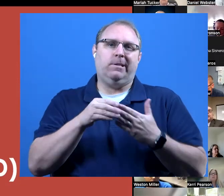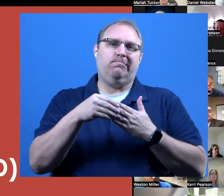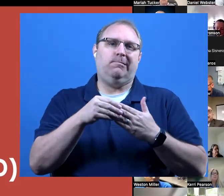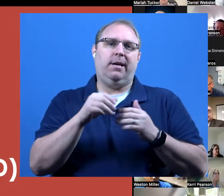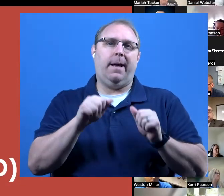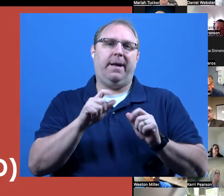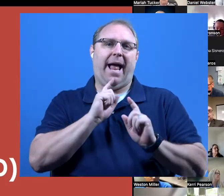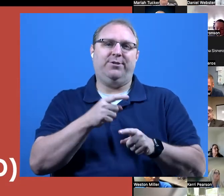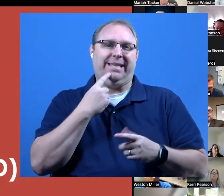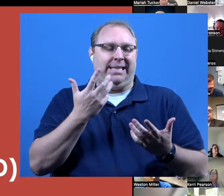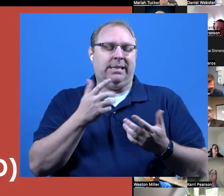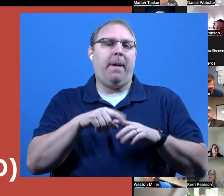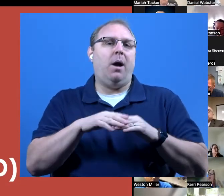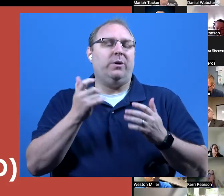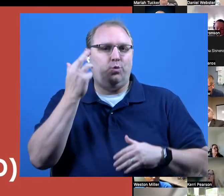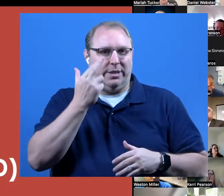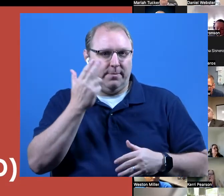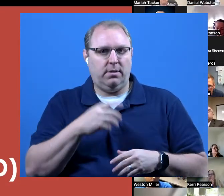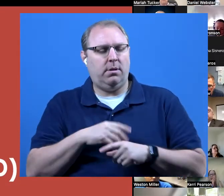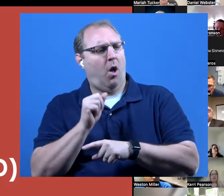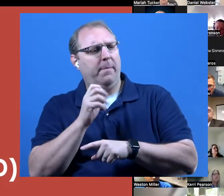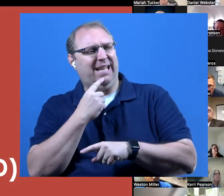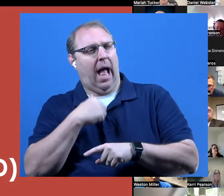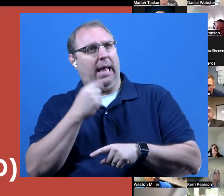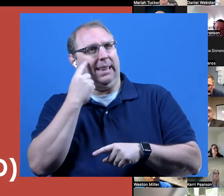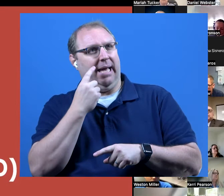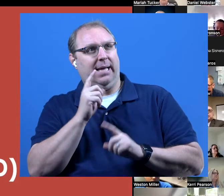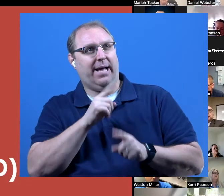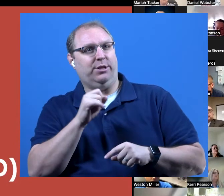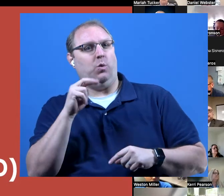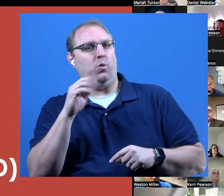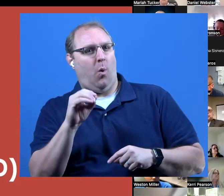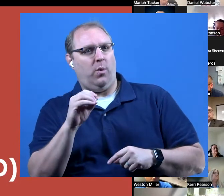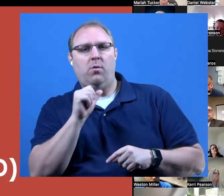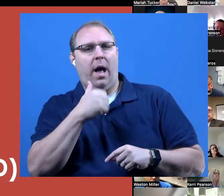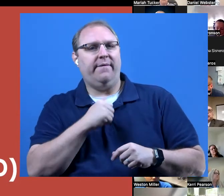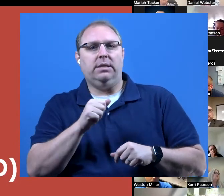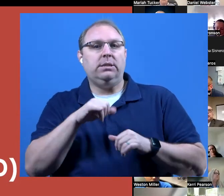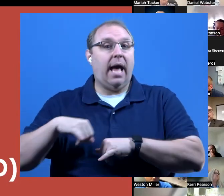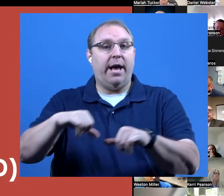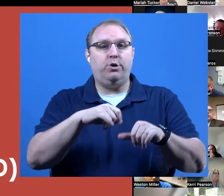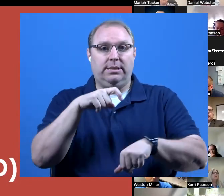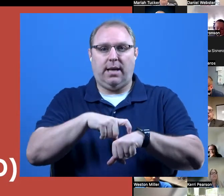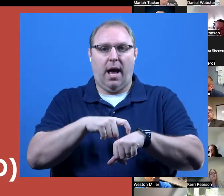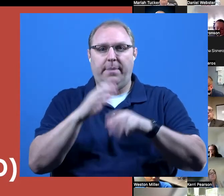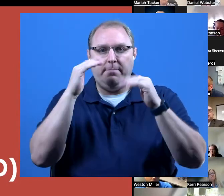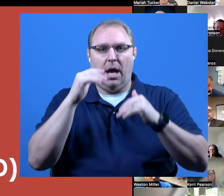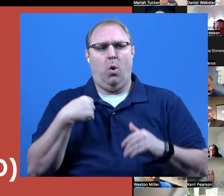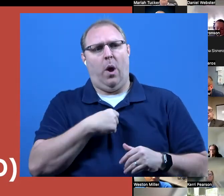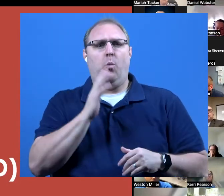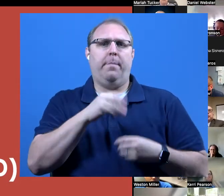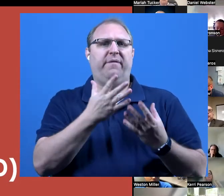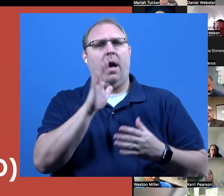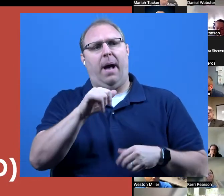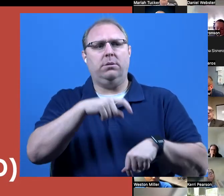a standard that we can simply provide. It's going to be fact specific. It's going to depend on how quickly